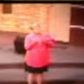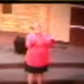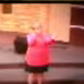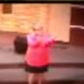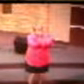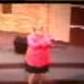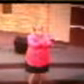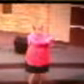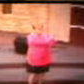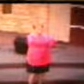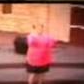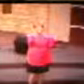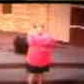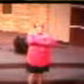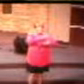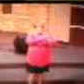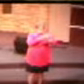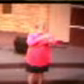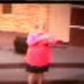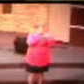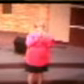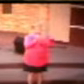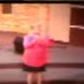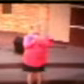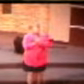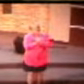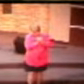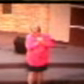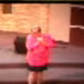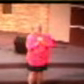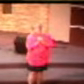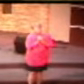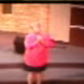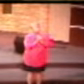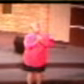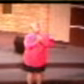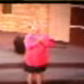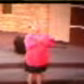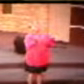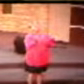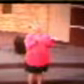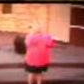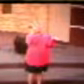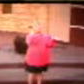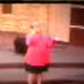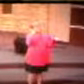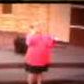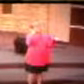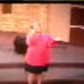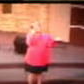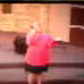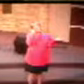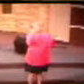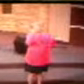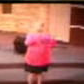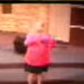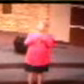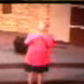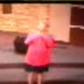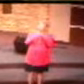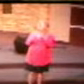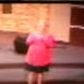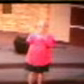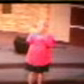you today to share and worship in this way and to think with you about God's